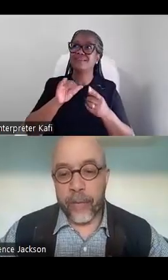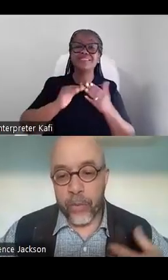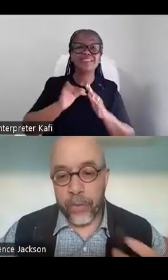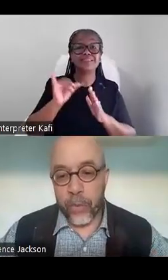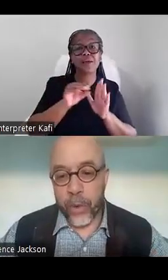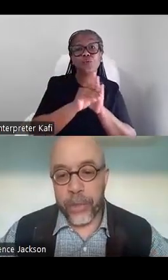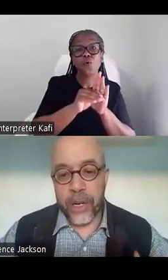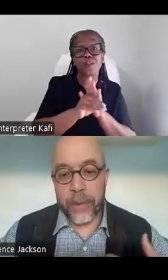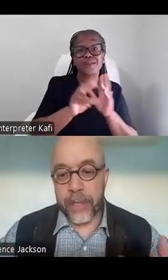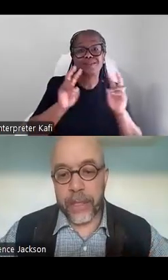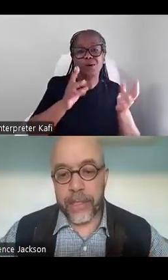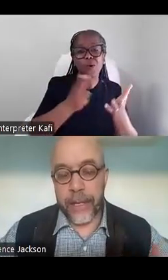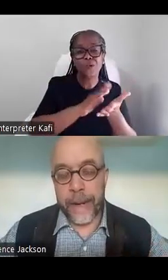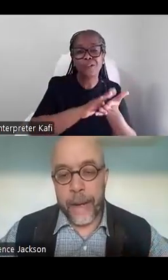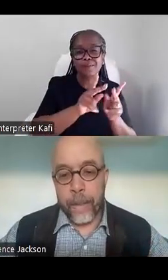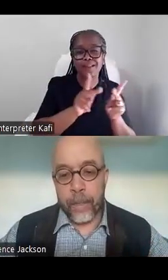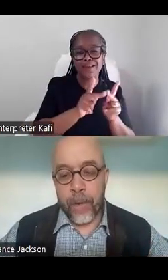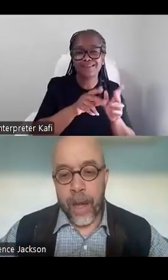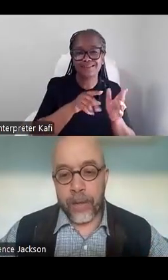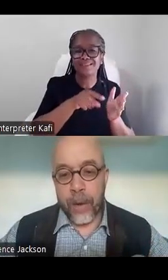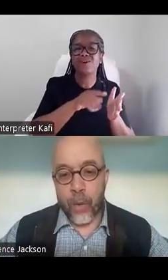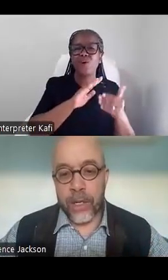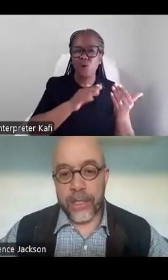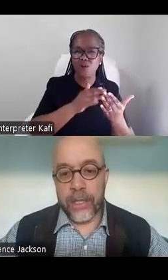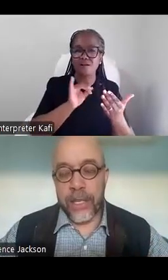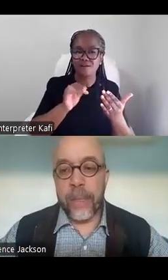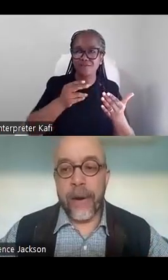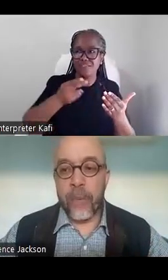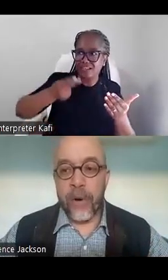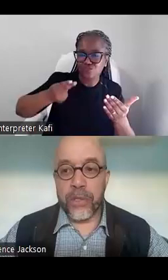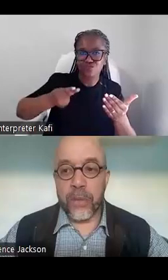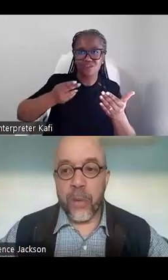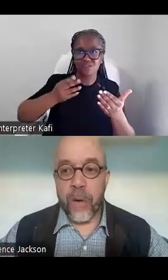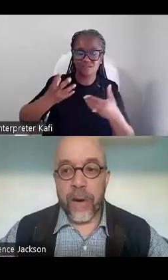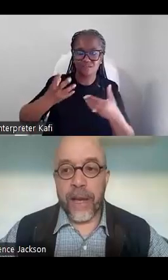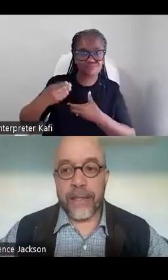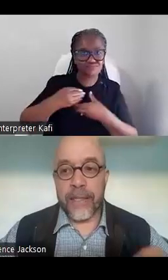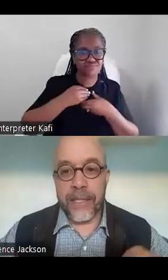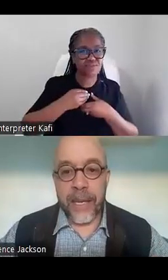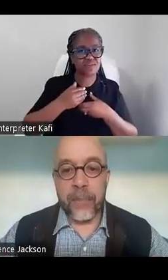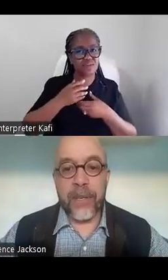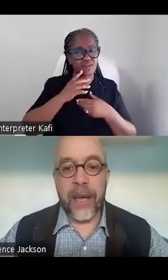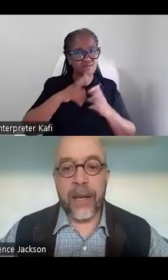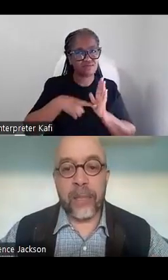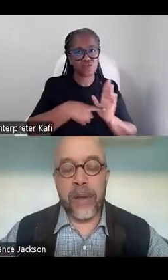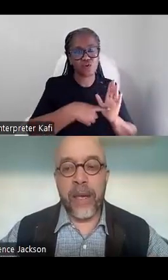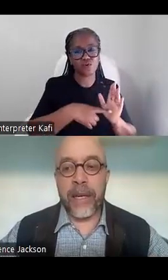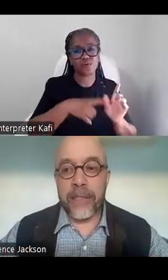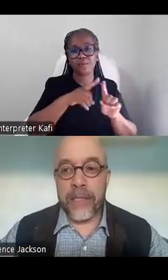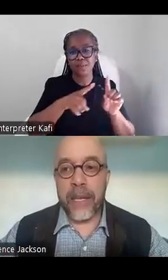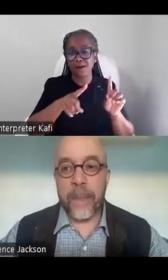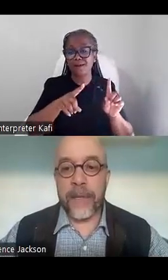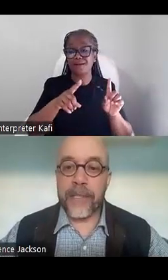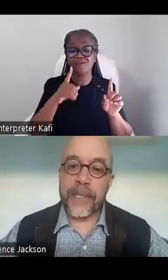And what I'm going to talk about today is that I want us to think about Baltimore at the same time and